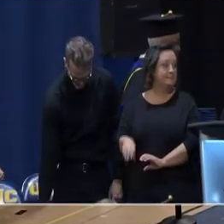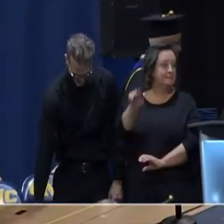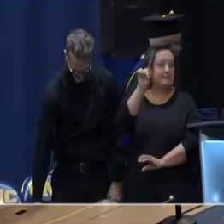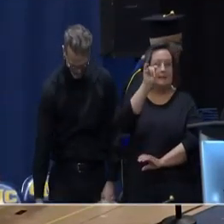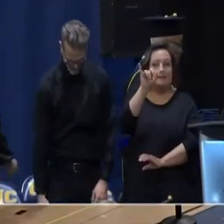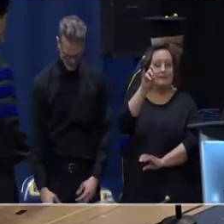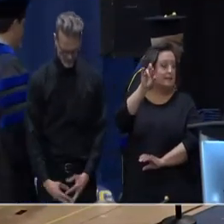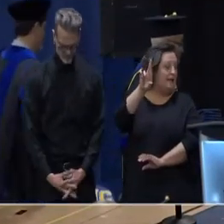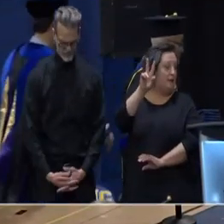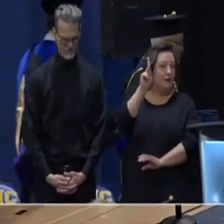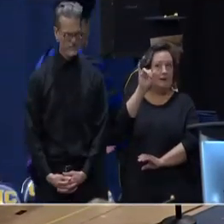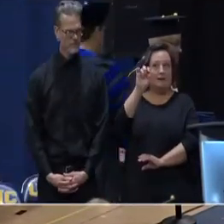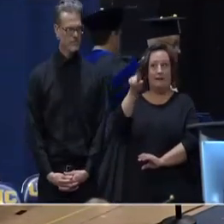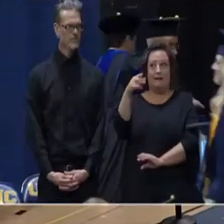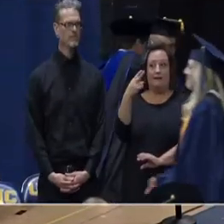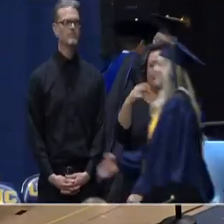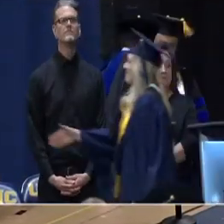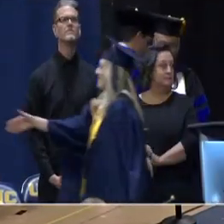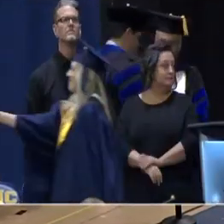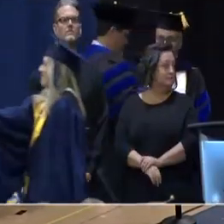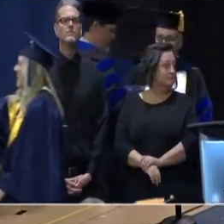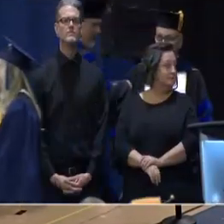Taylor Kath.